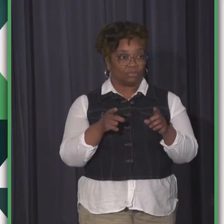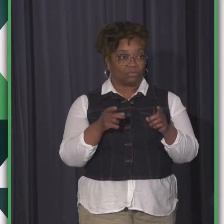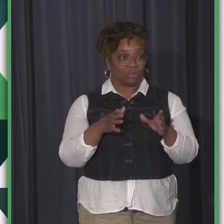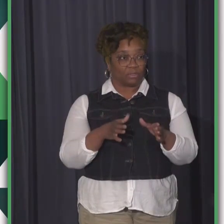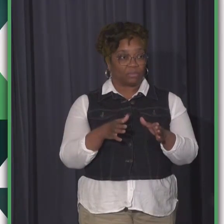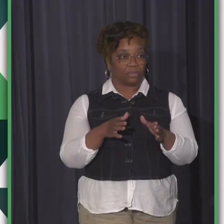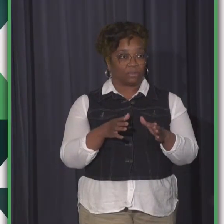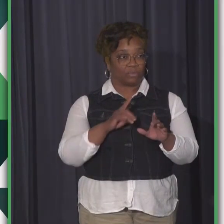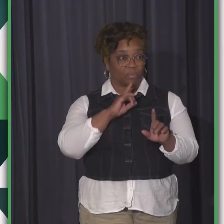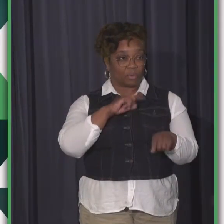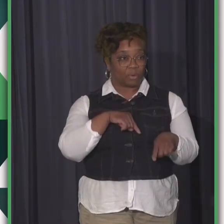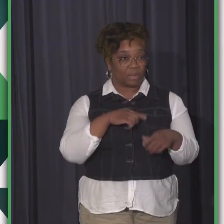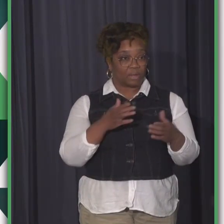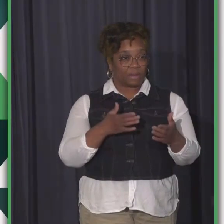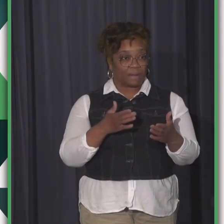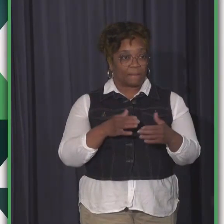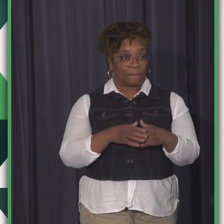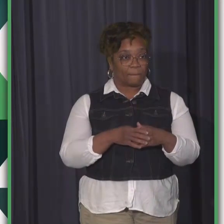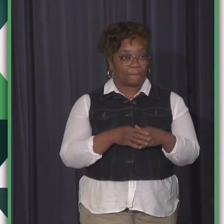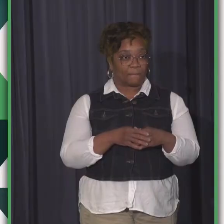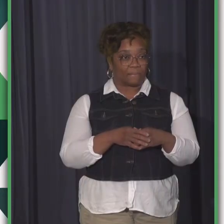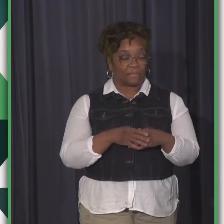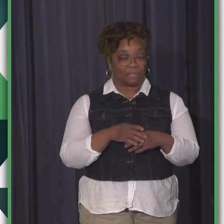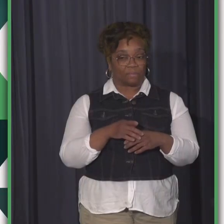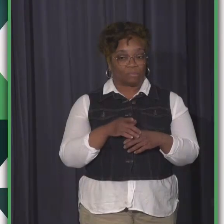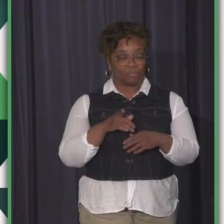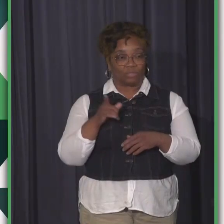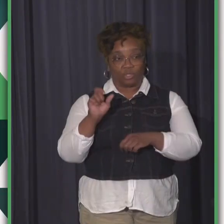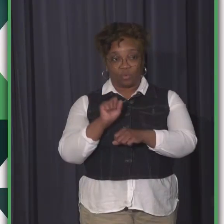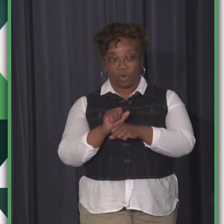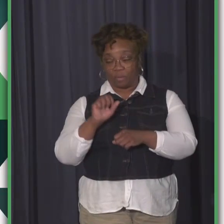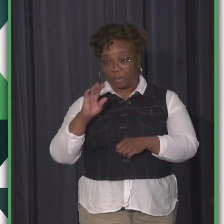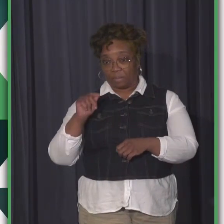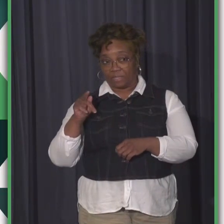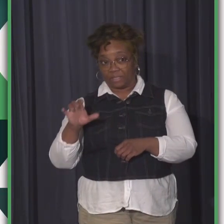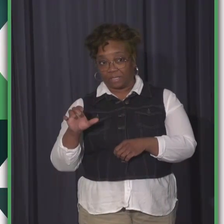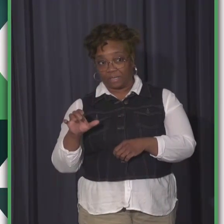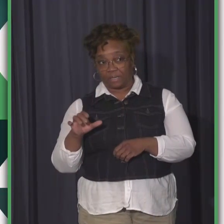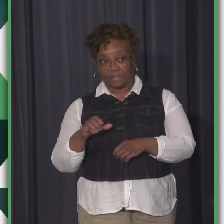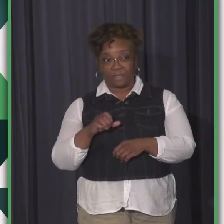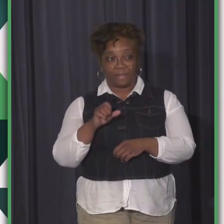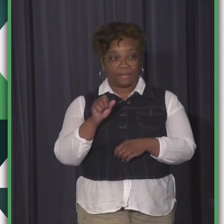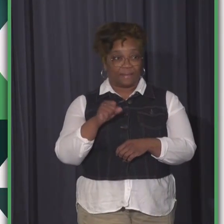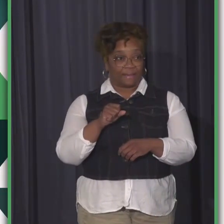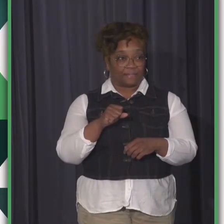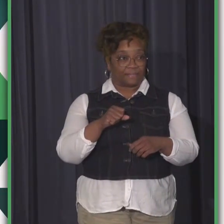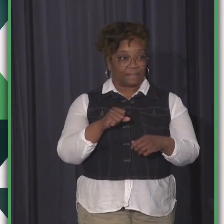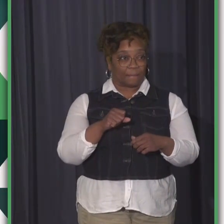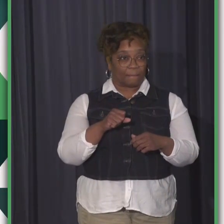here? Does she work for the, for the police commissioner? Yeah, absolutely.